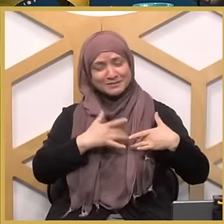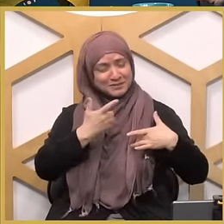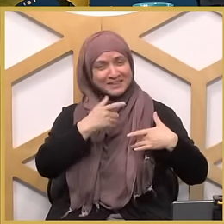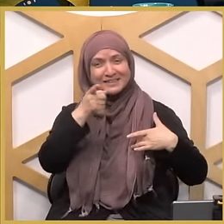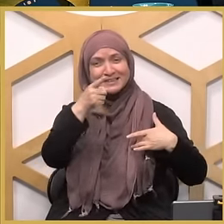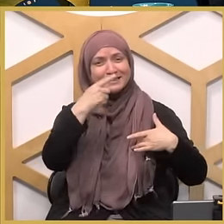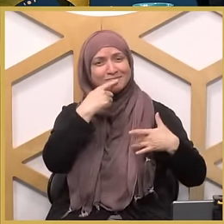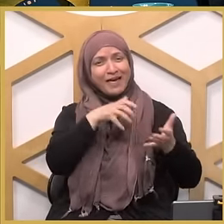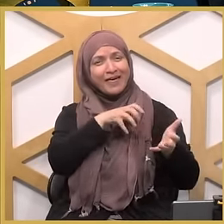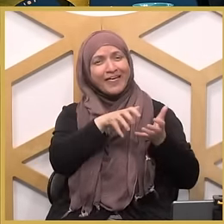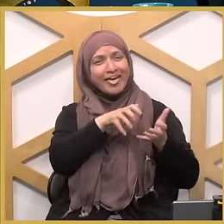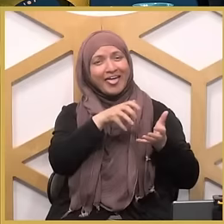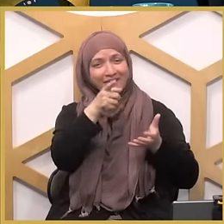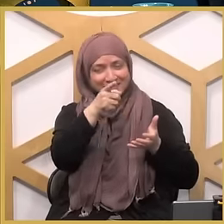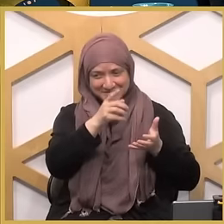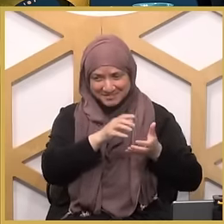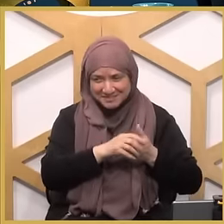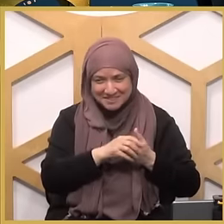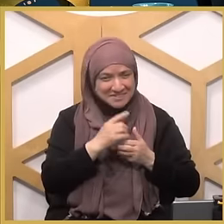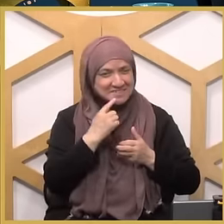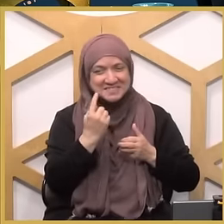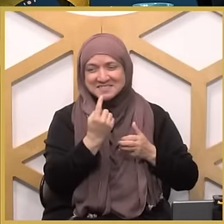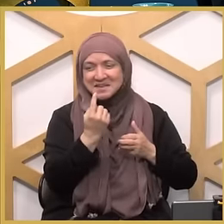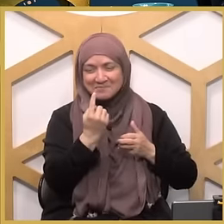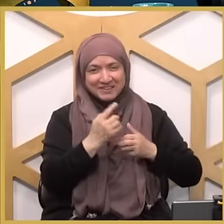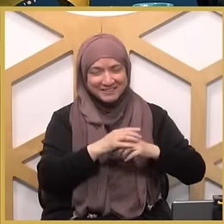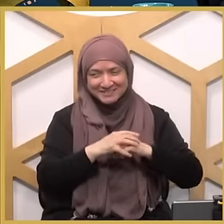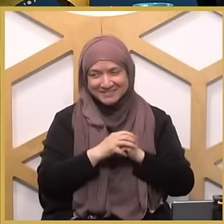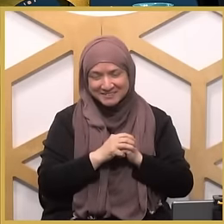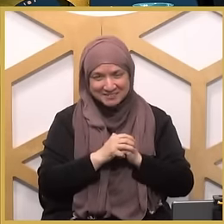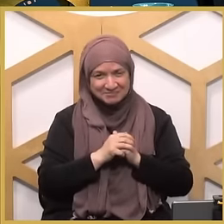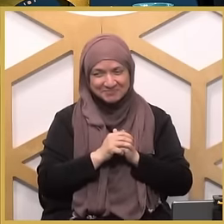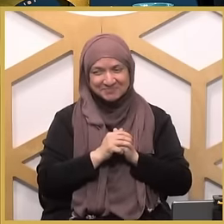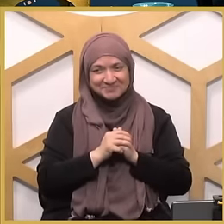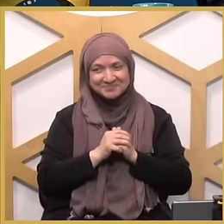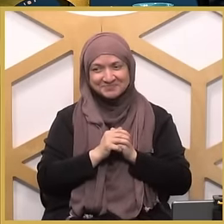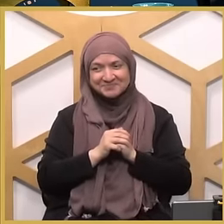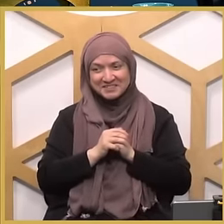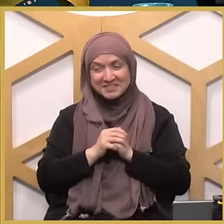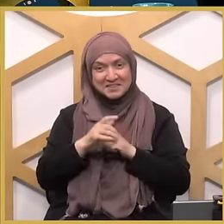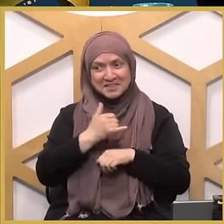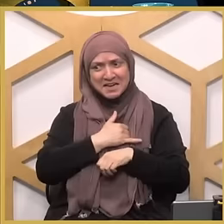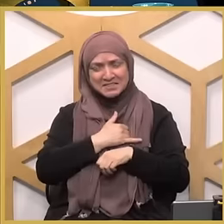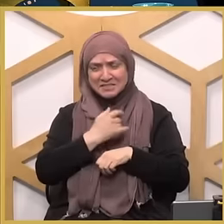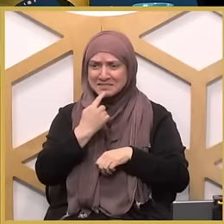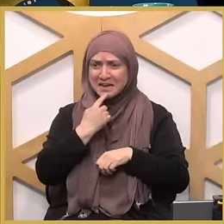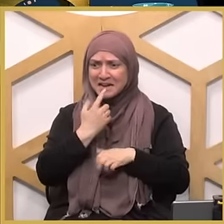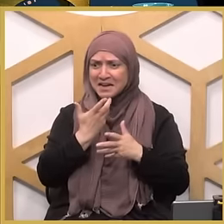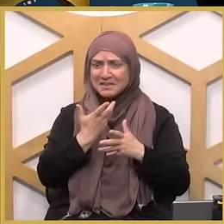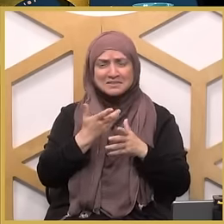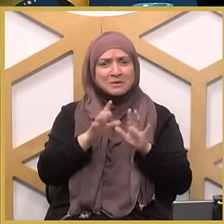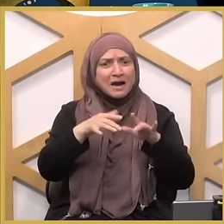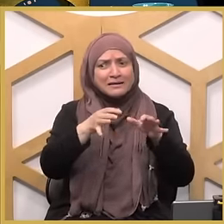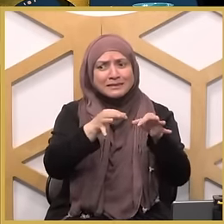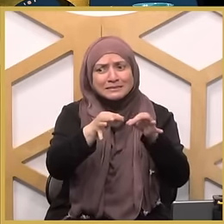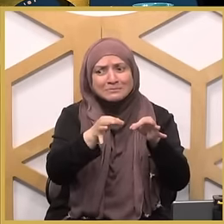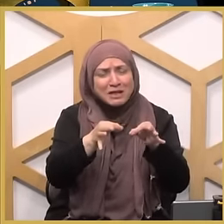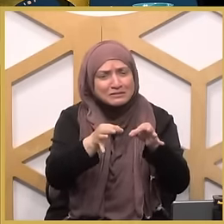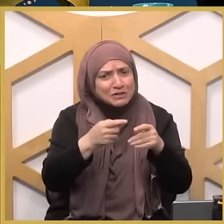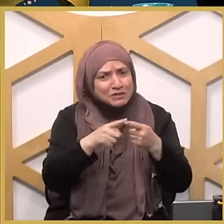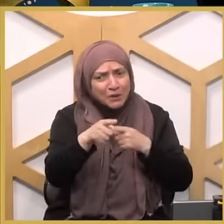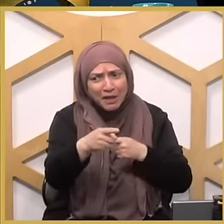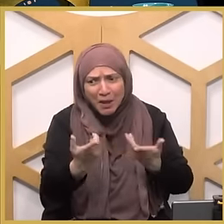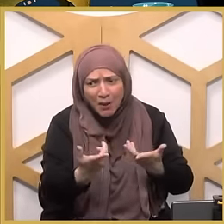going to talk to you and make you feel better, man. See? He'll explain life to you. Because clearly I couldn't give you the right advice. No. All